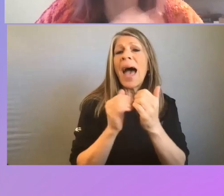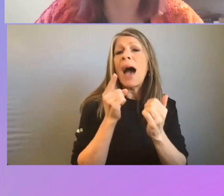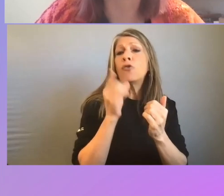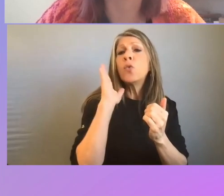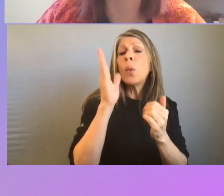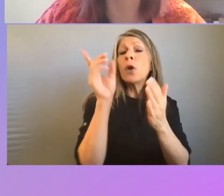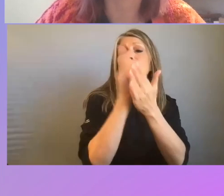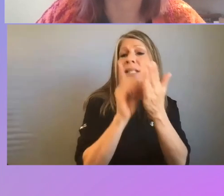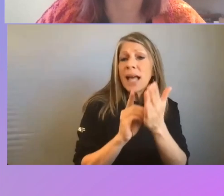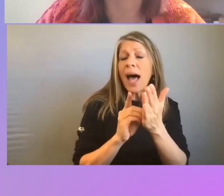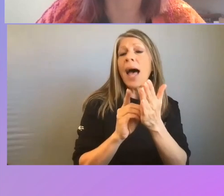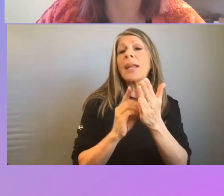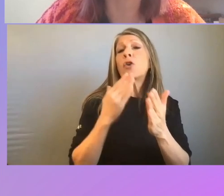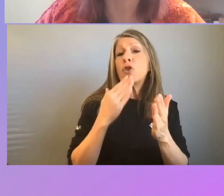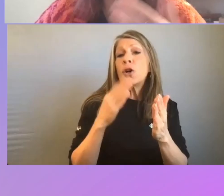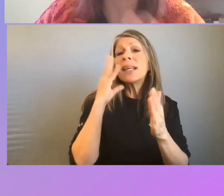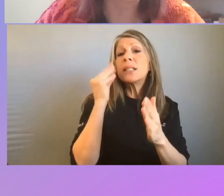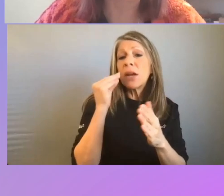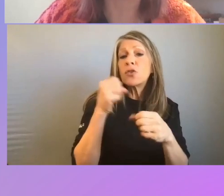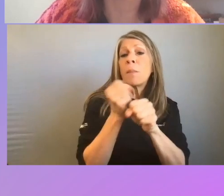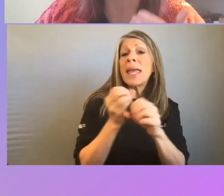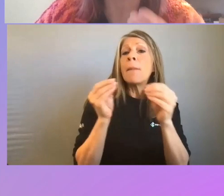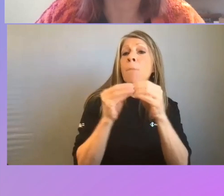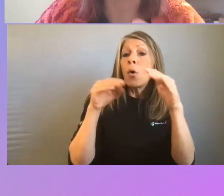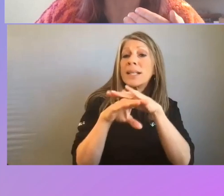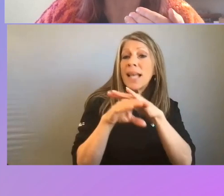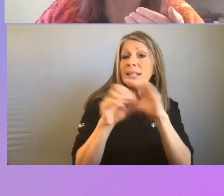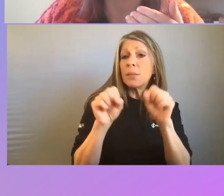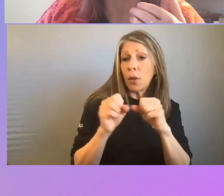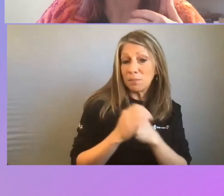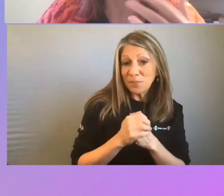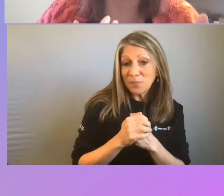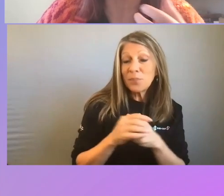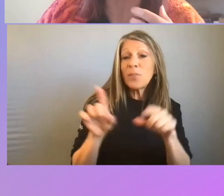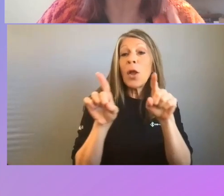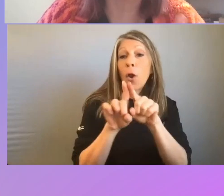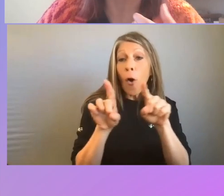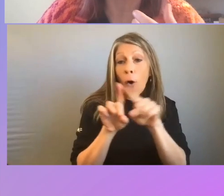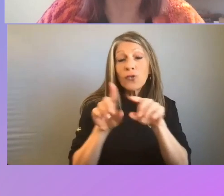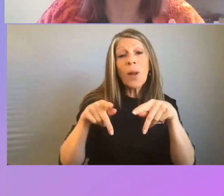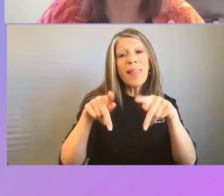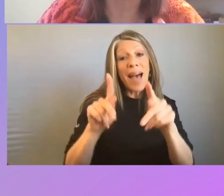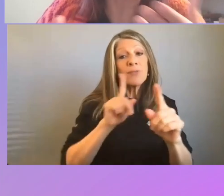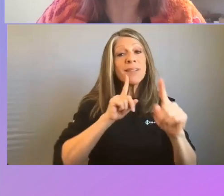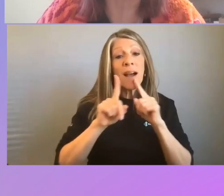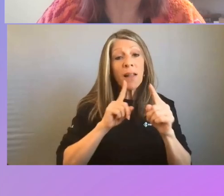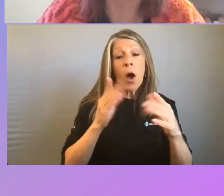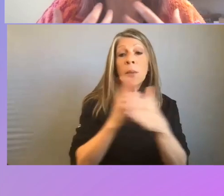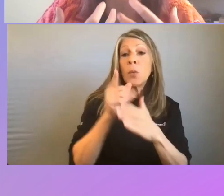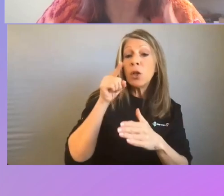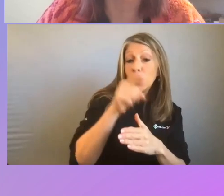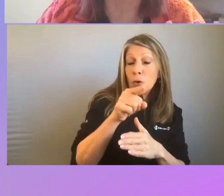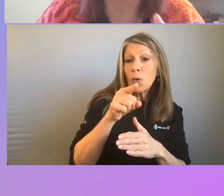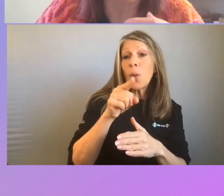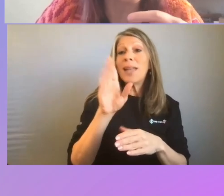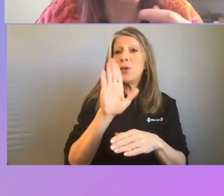maybe a custom experience to make it more accessible. Again, it also allows for a dialogue between you and your users. They understand